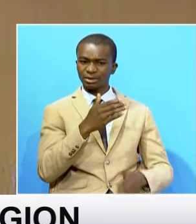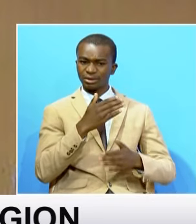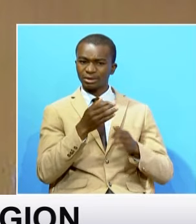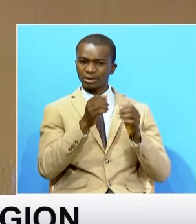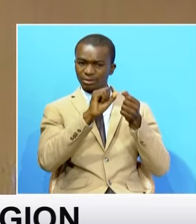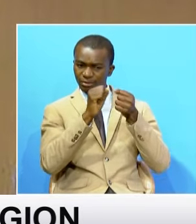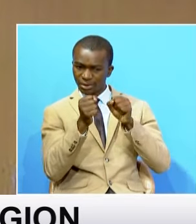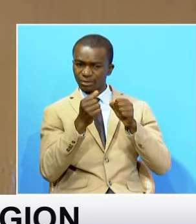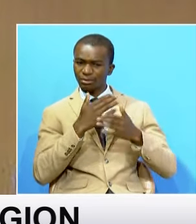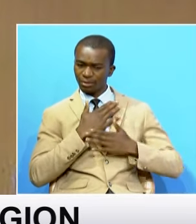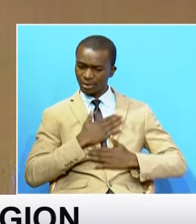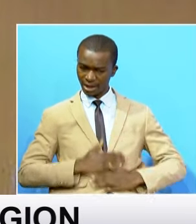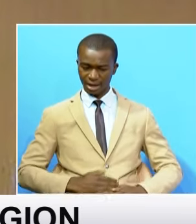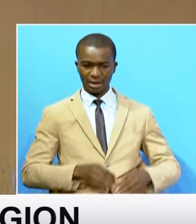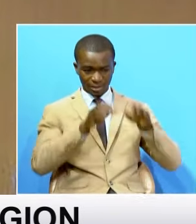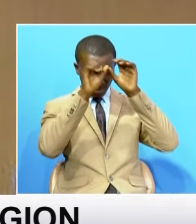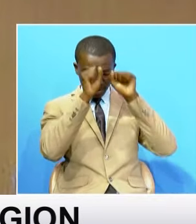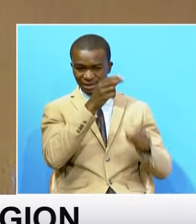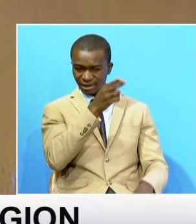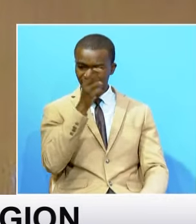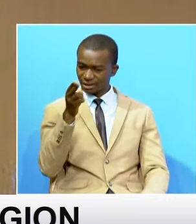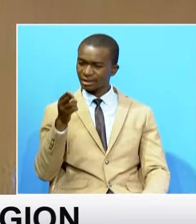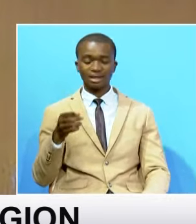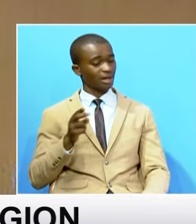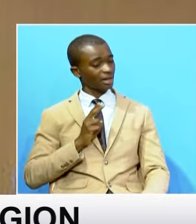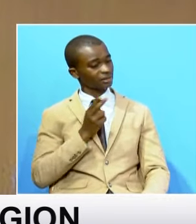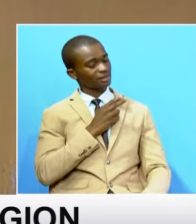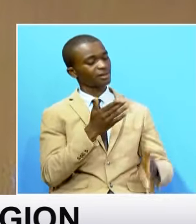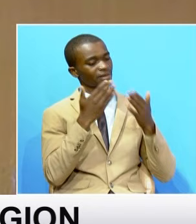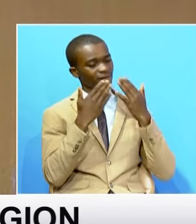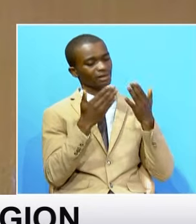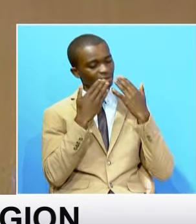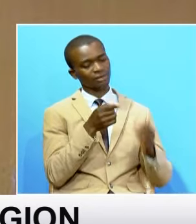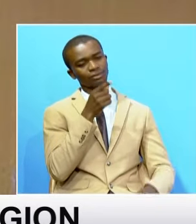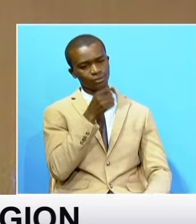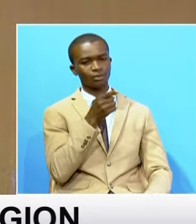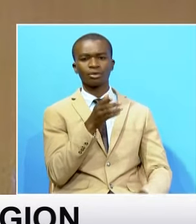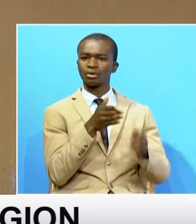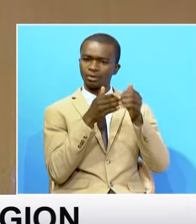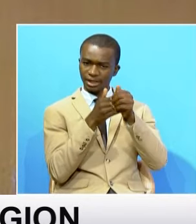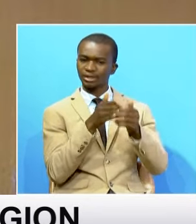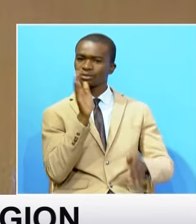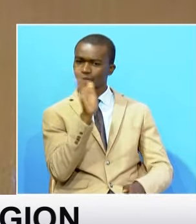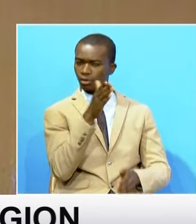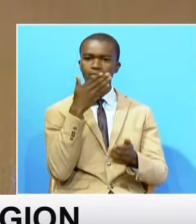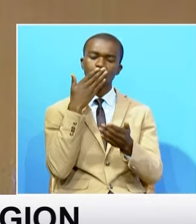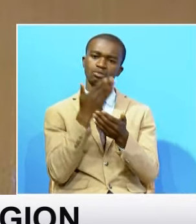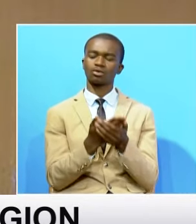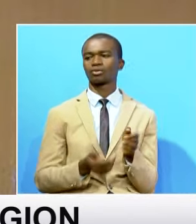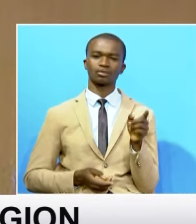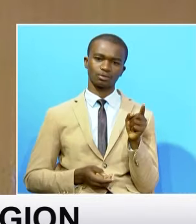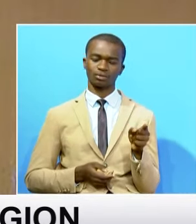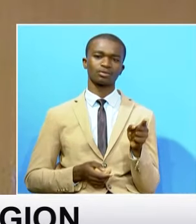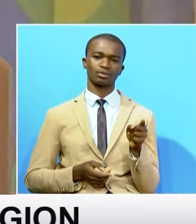gratitude and appreciation for the exemplary leadership he has provided over the past year. I